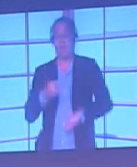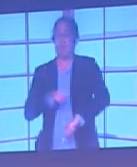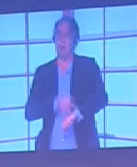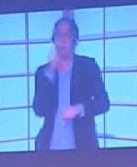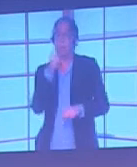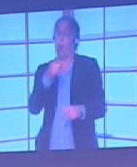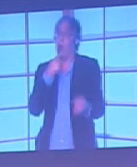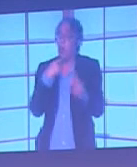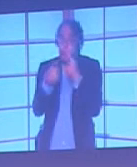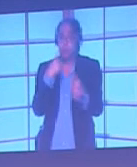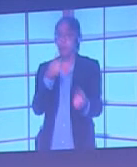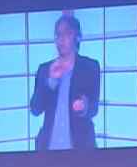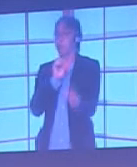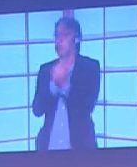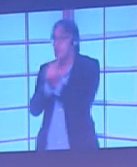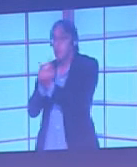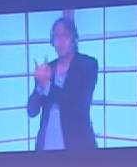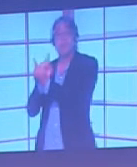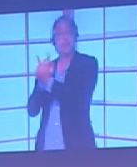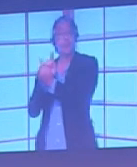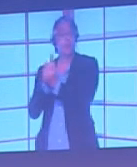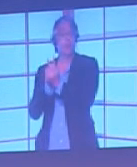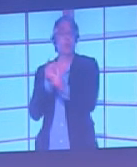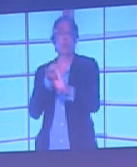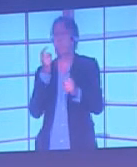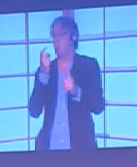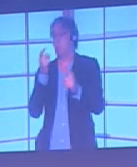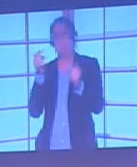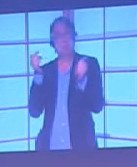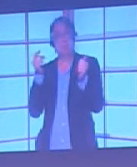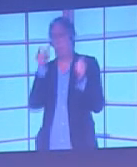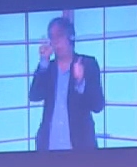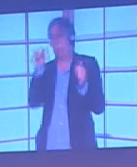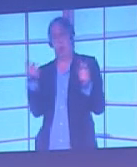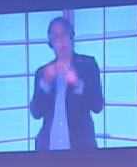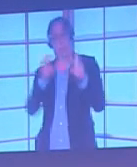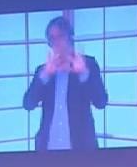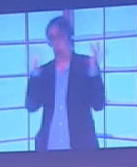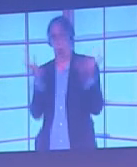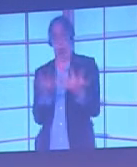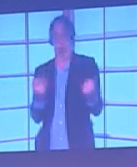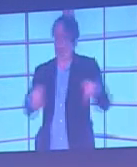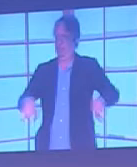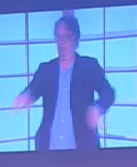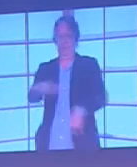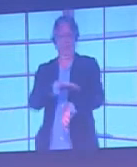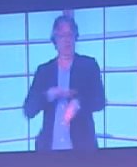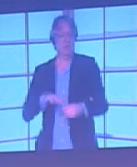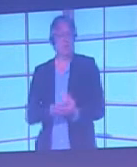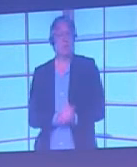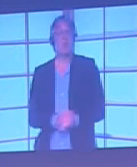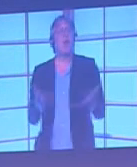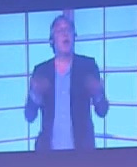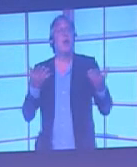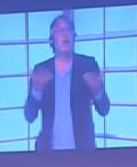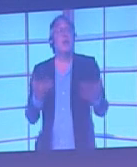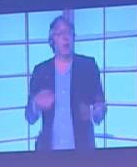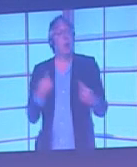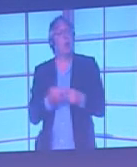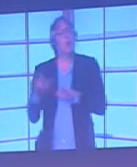and networking with colleagues from around the world. So let's make full use of this. We will hear about preparations for